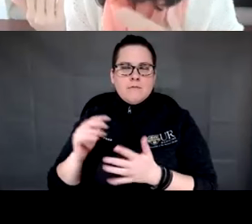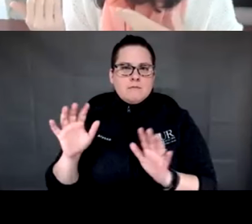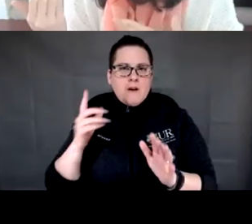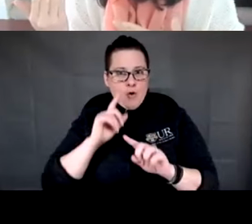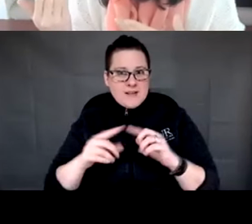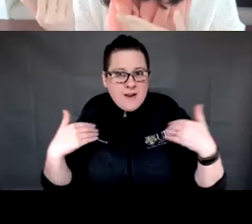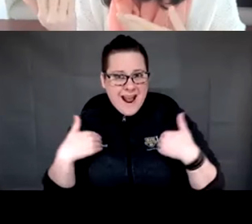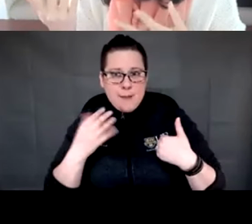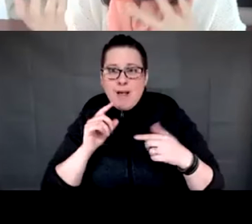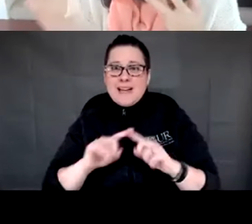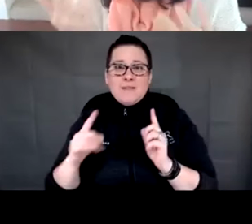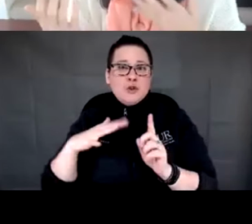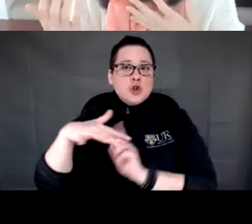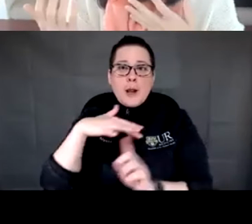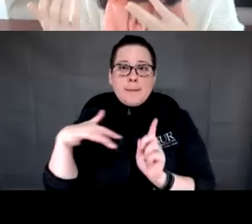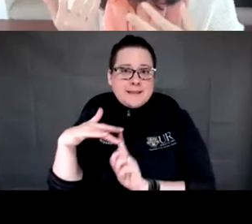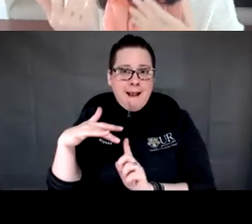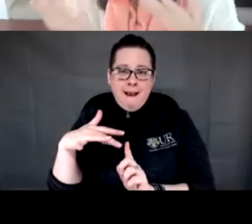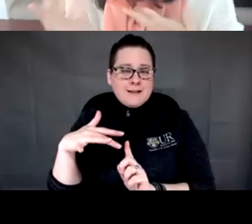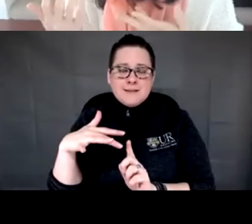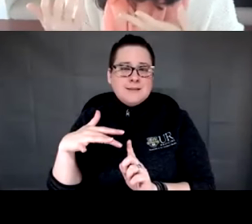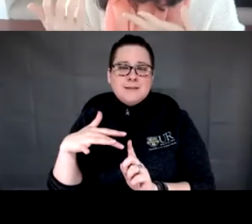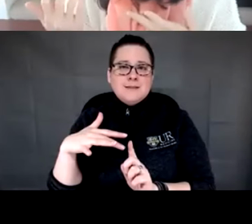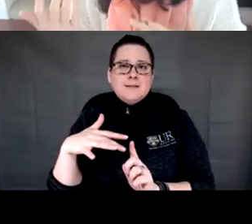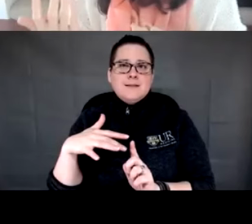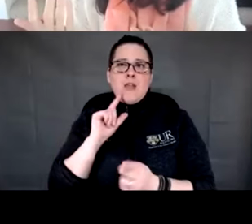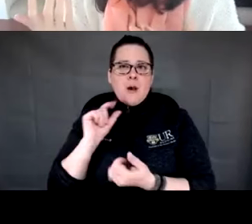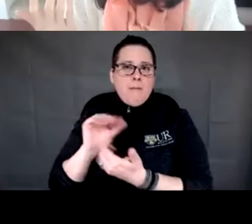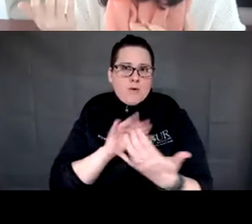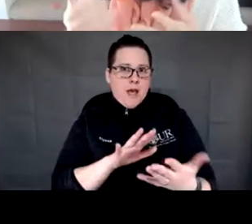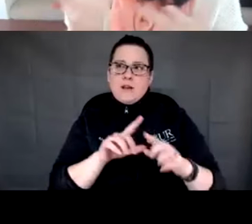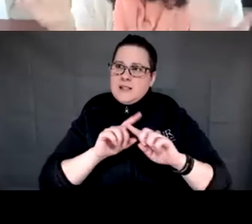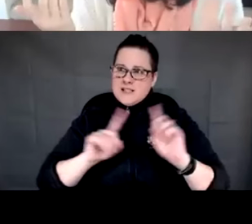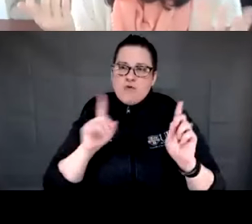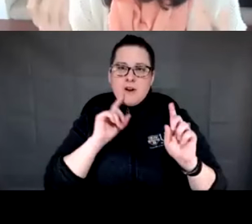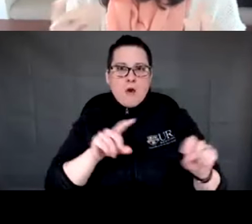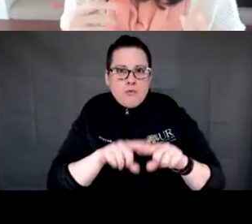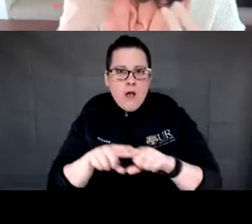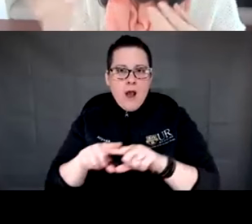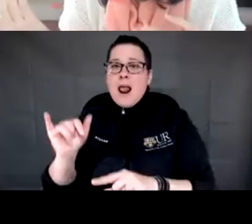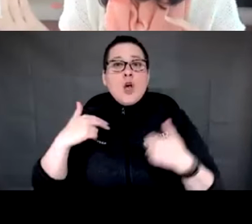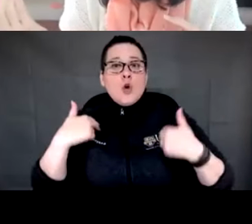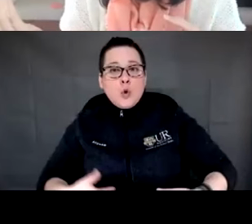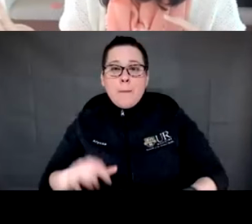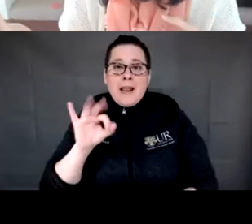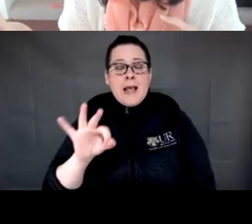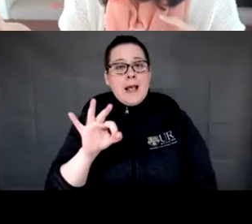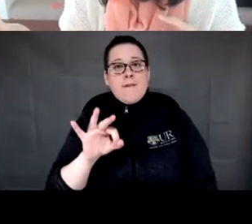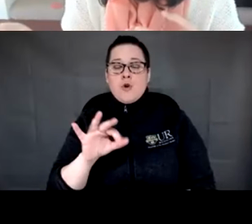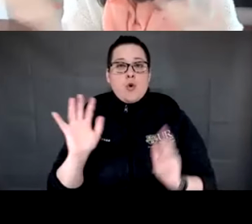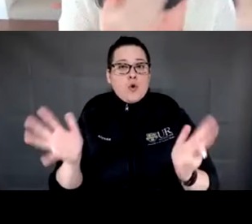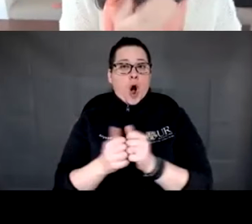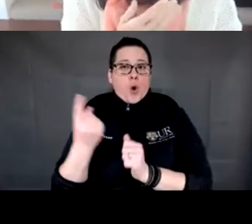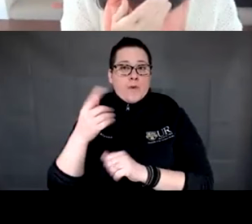different circumstances, the modalities are differentially reliable, right? Like even for human, if you're talking to someone late